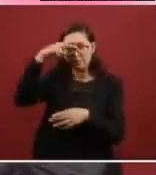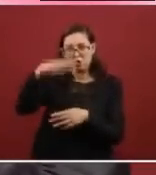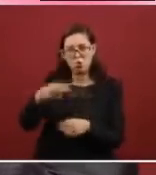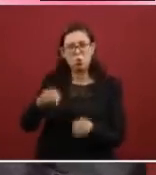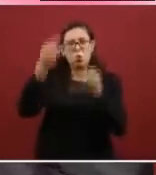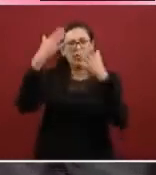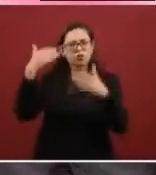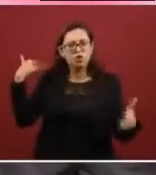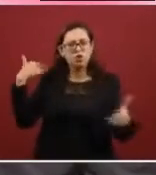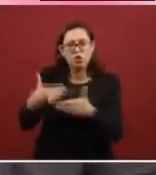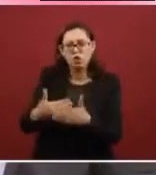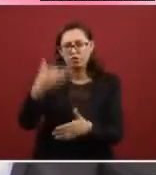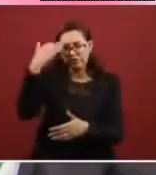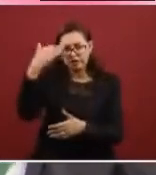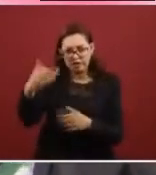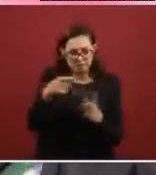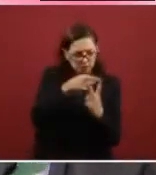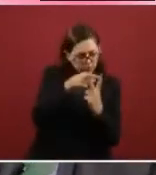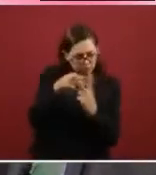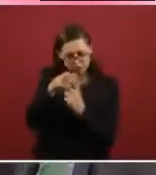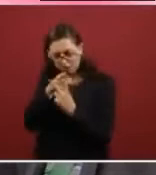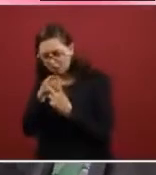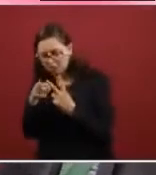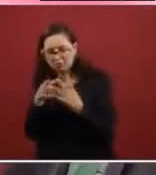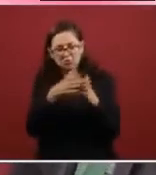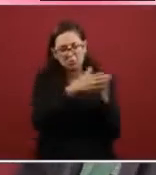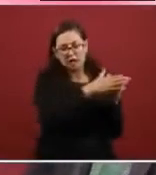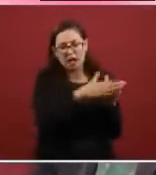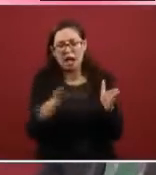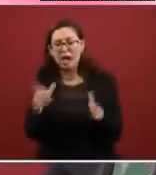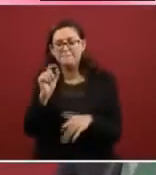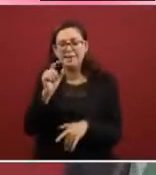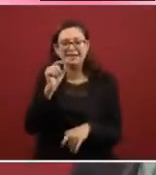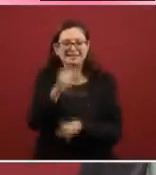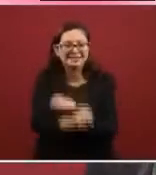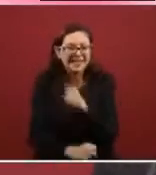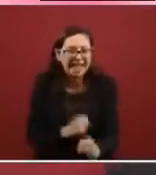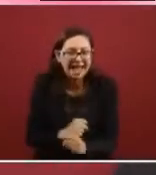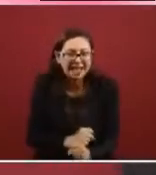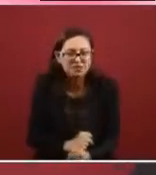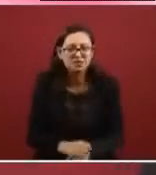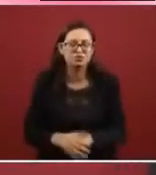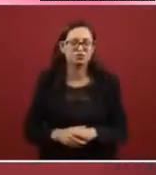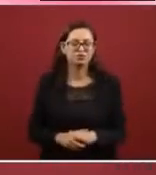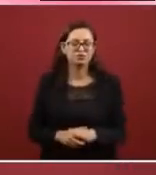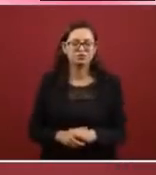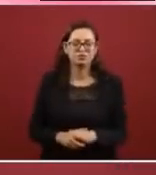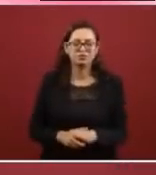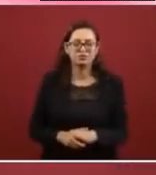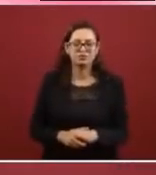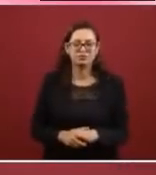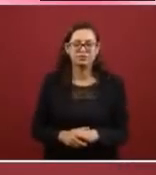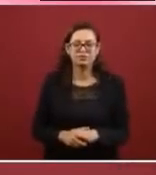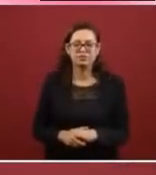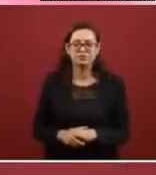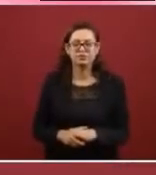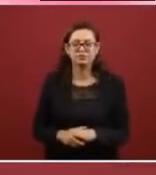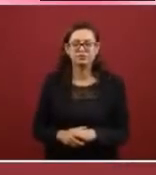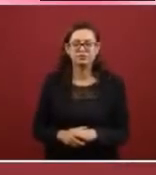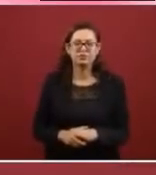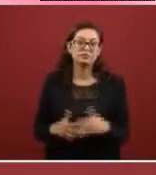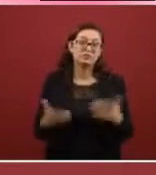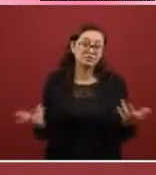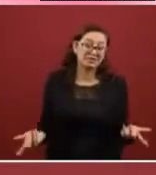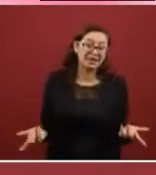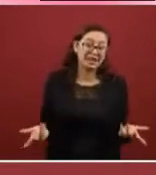It had been 20 years. Todo el periodo neoliberal. Throughout the por whole eso los neoliberal cuestionamientos de la universidad. But that's not regarding otras